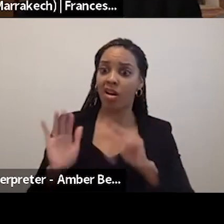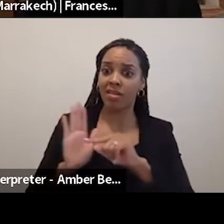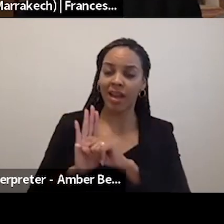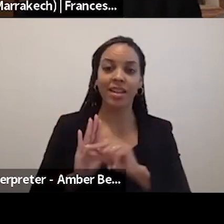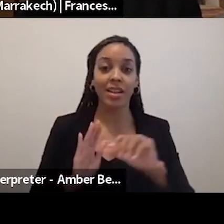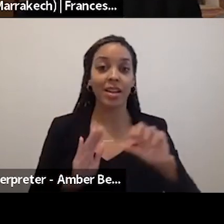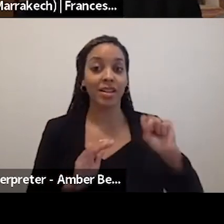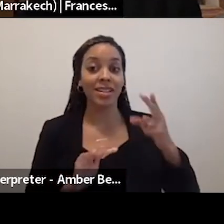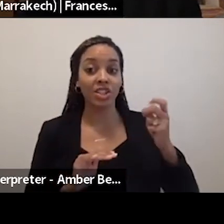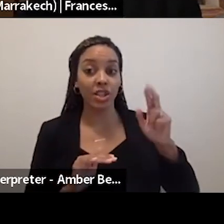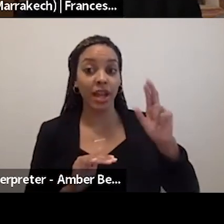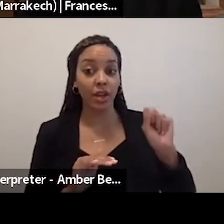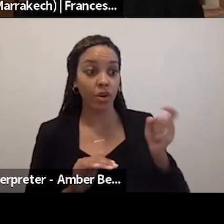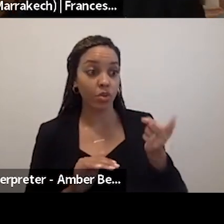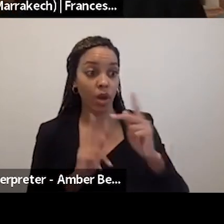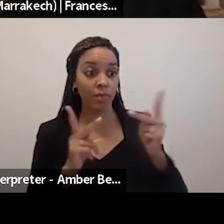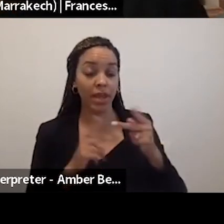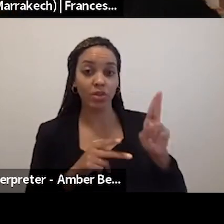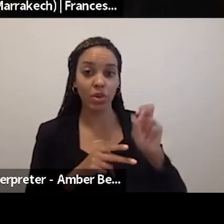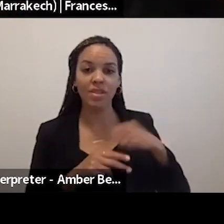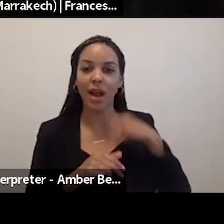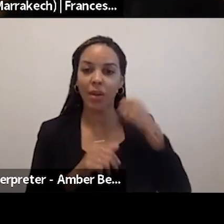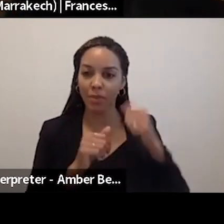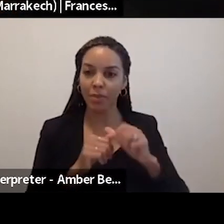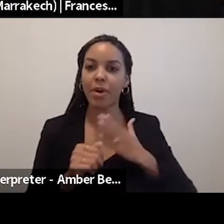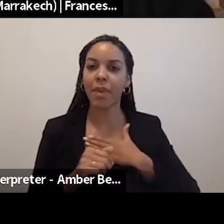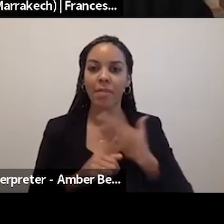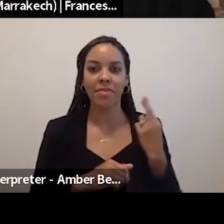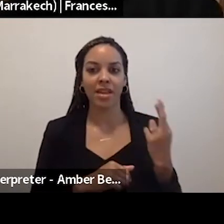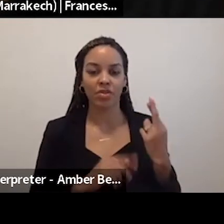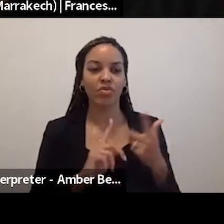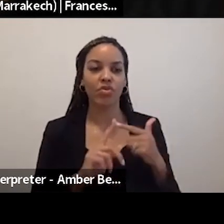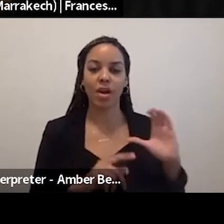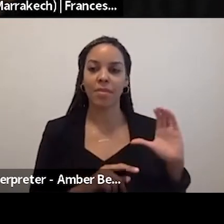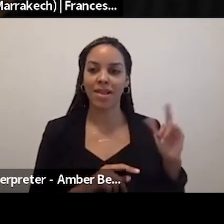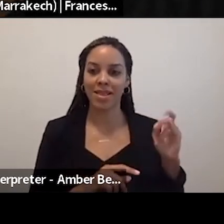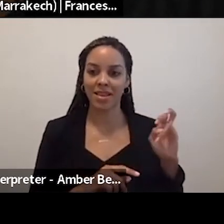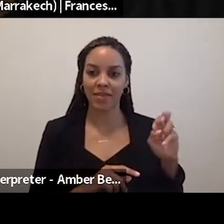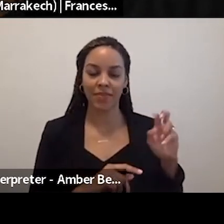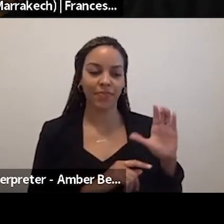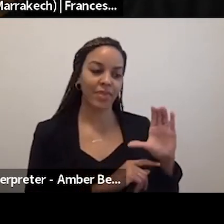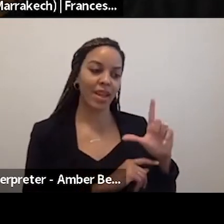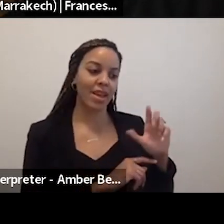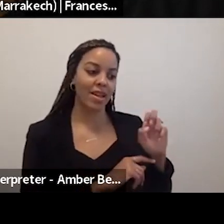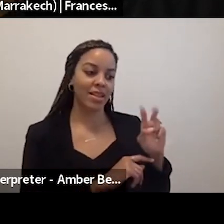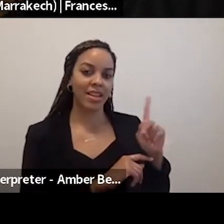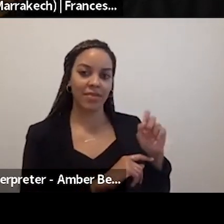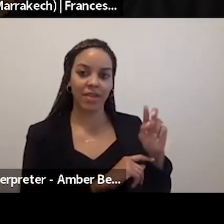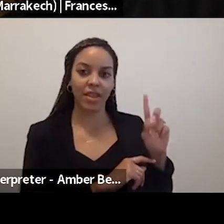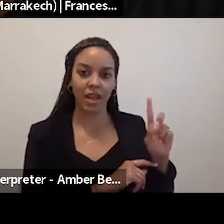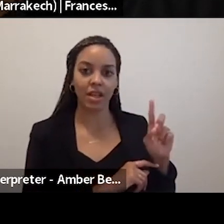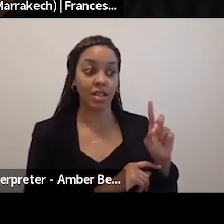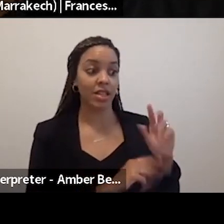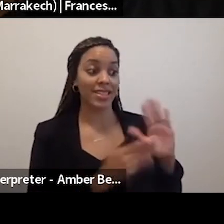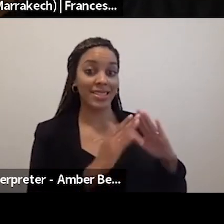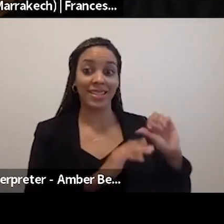I remember, one of my best friends is from Shaker Heights, Cleveland, and she used to always talk about how the branding of that city